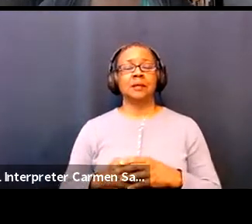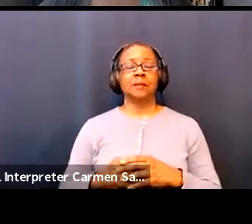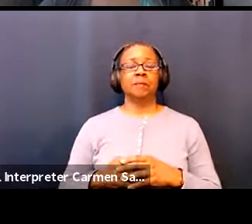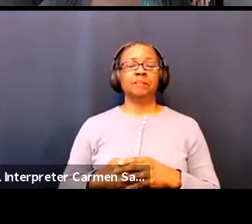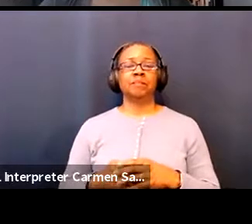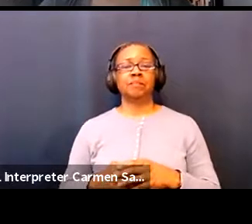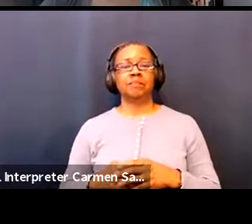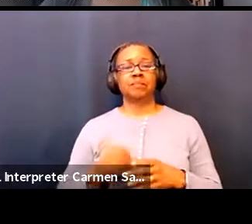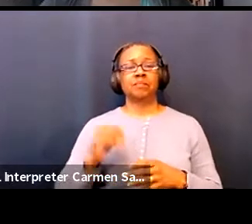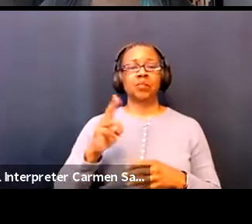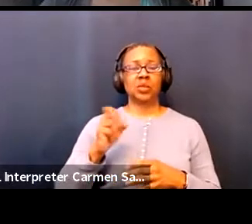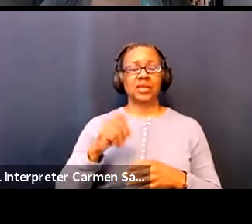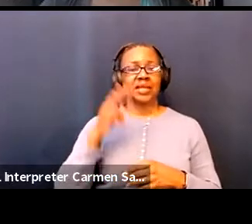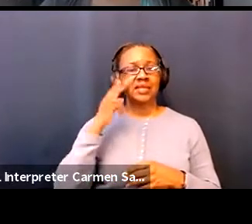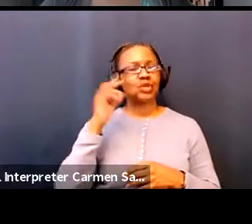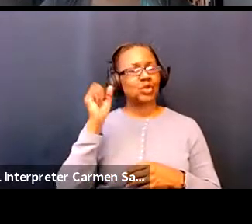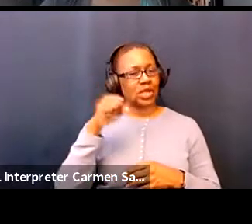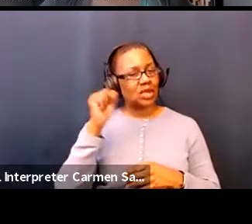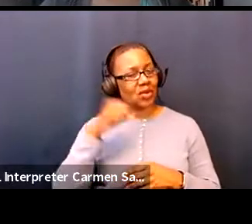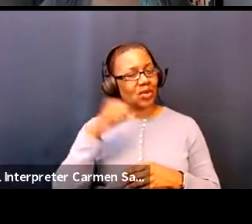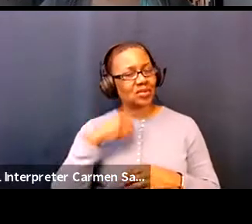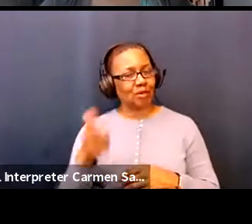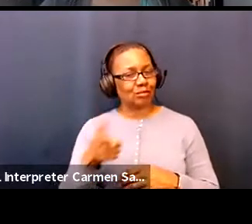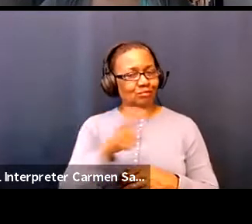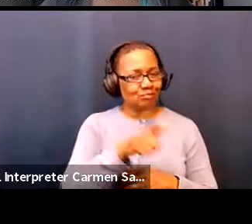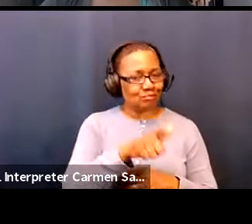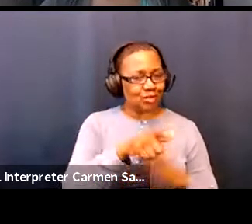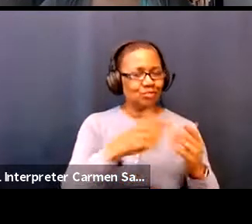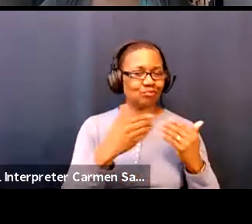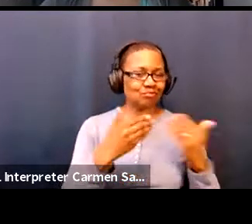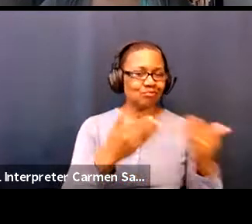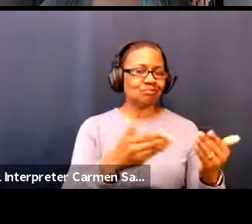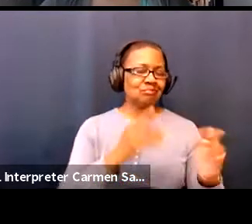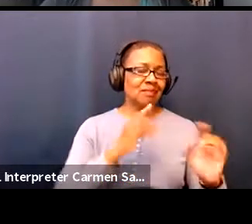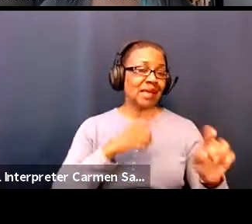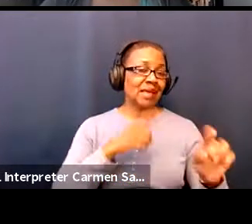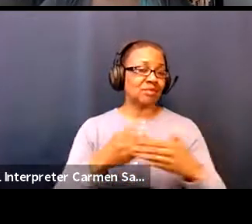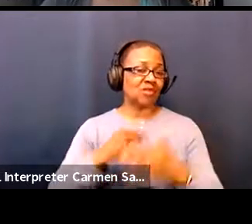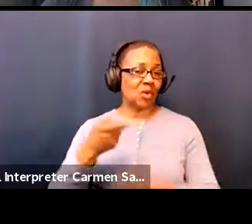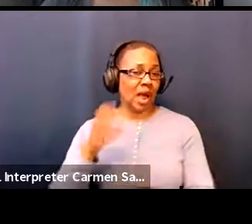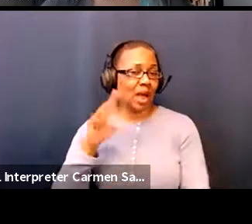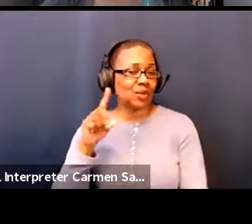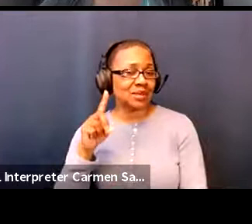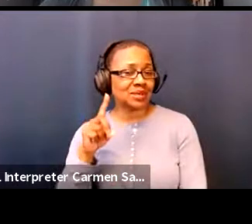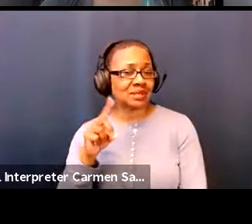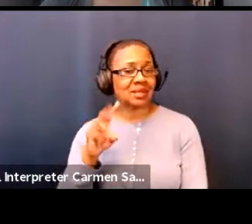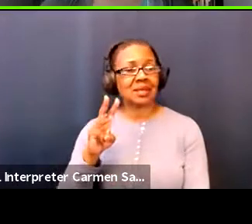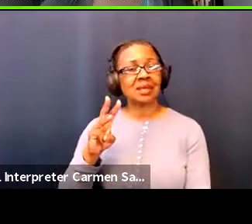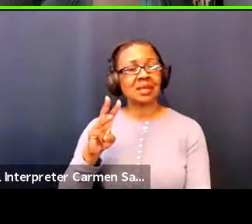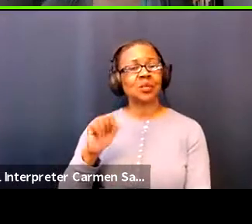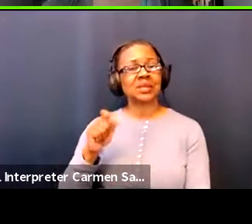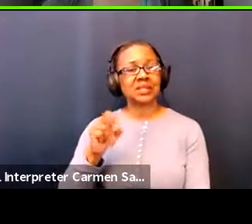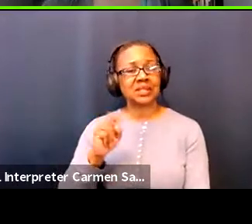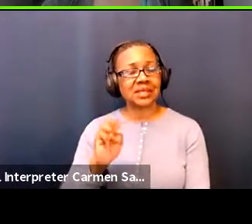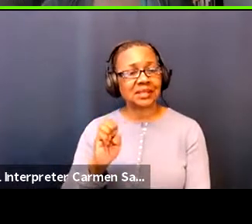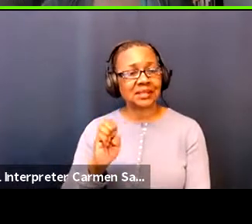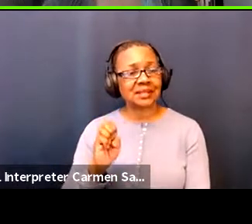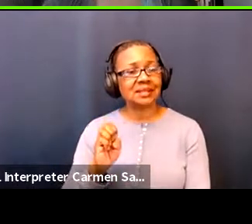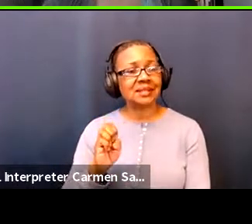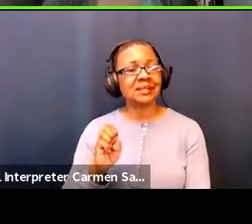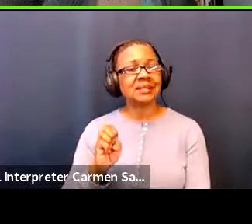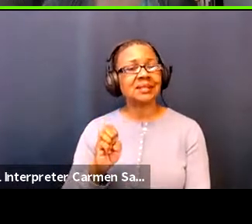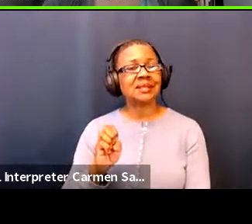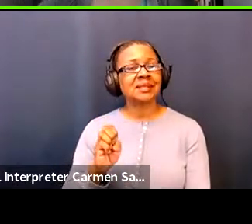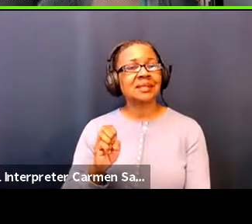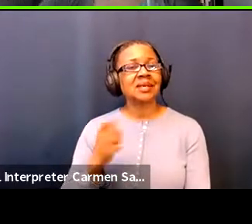Weslynne, I see you shaking your head, so I'm going to let you take it first before Howard. Go for it. Sure. We're just